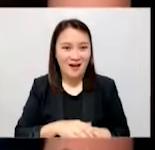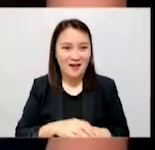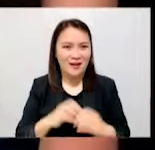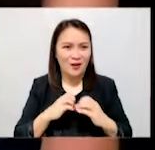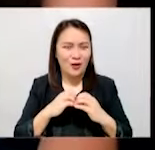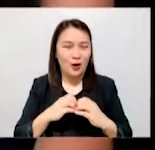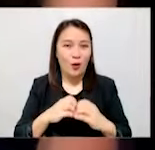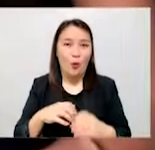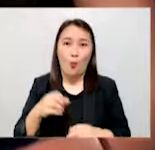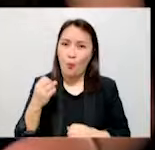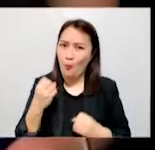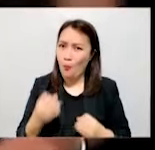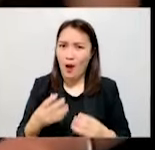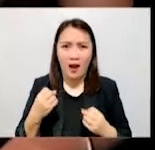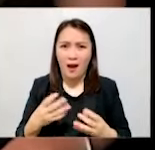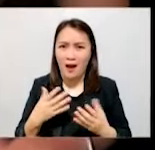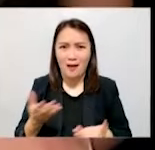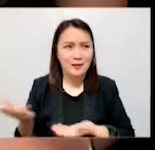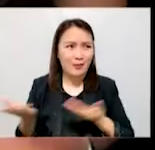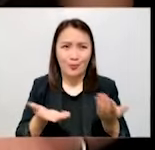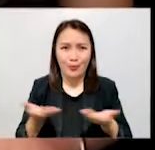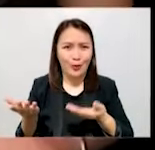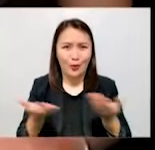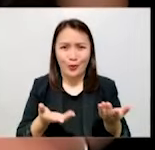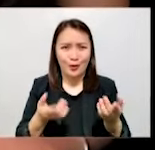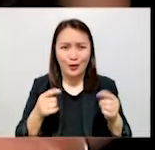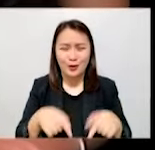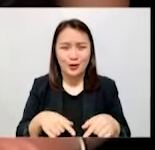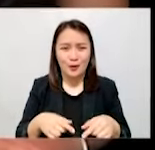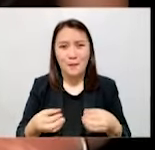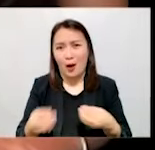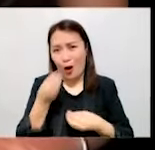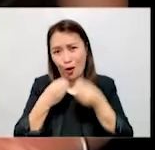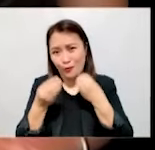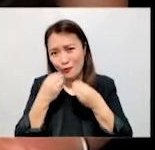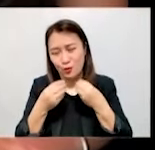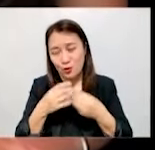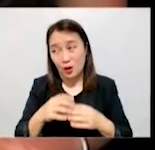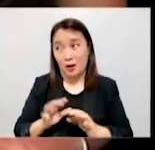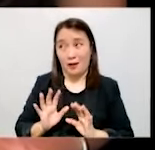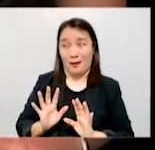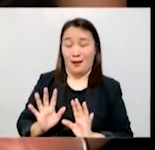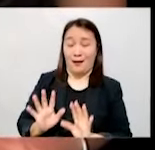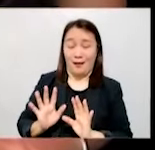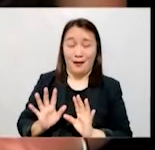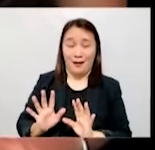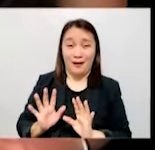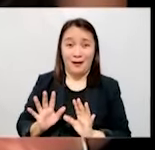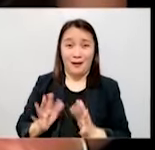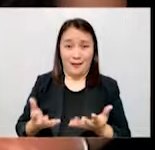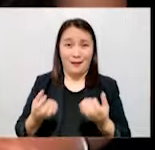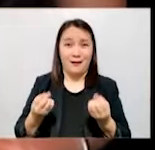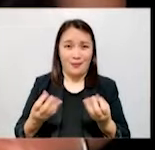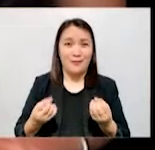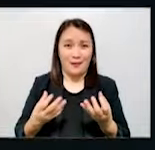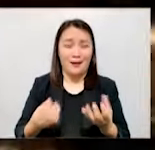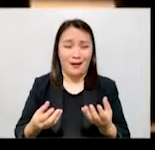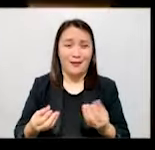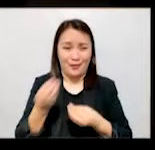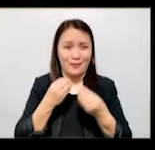many goodies. She could, every time she would bring so much food and I was like, I've had too many of those. I cannot eat another